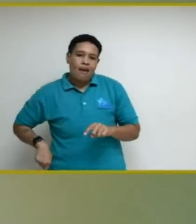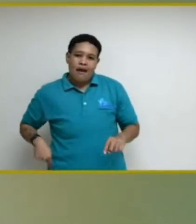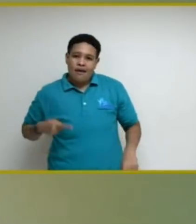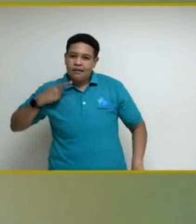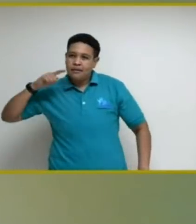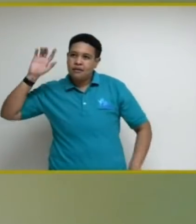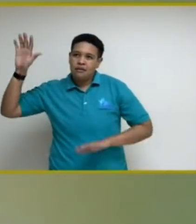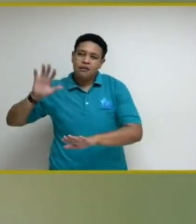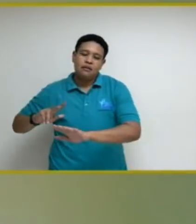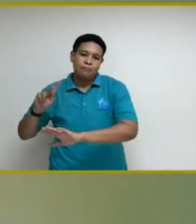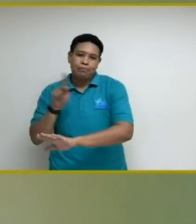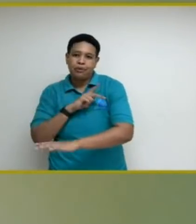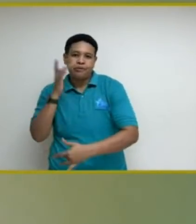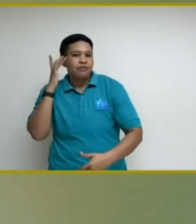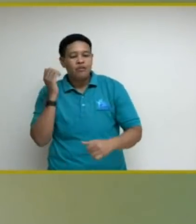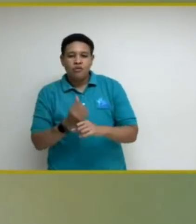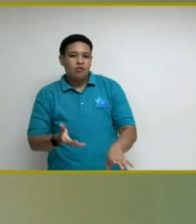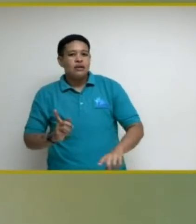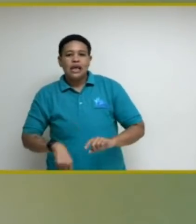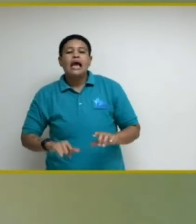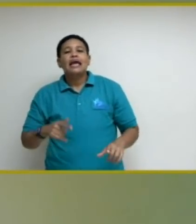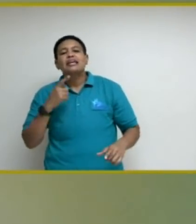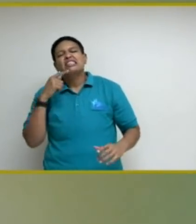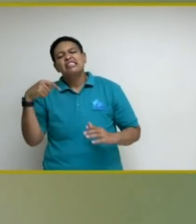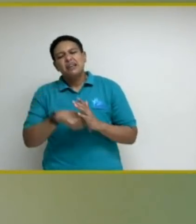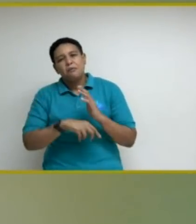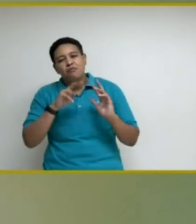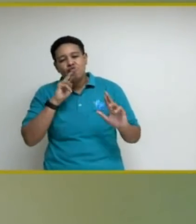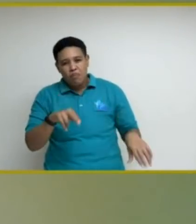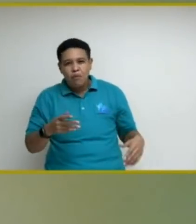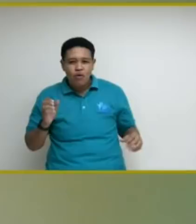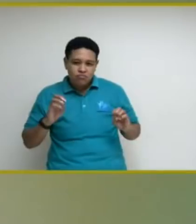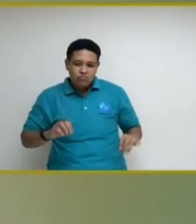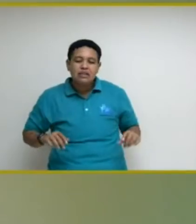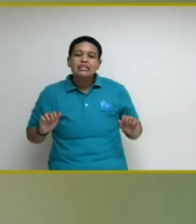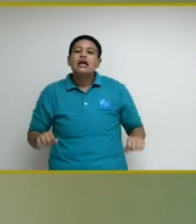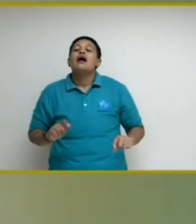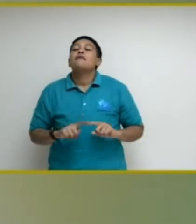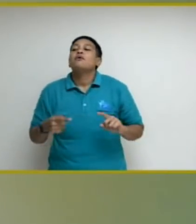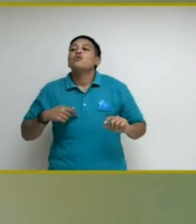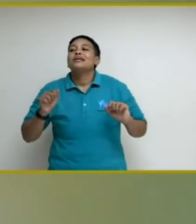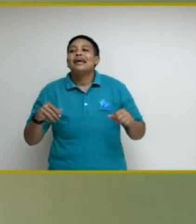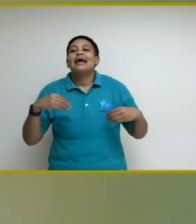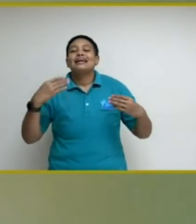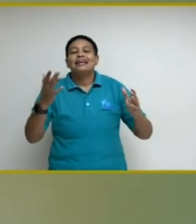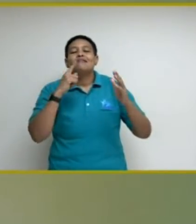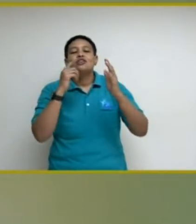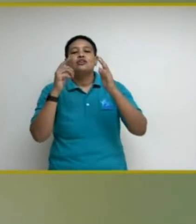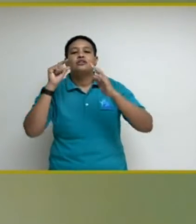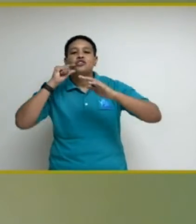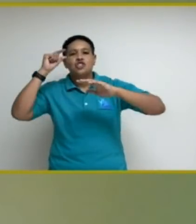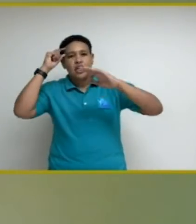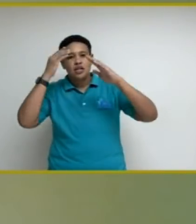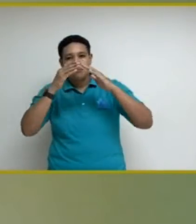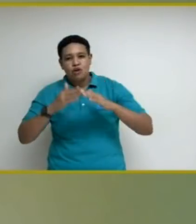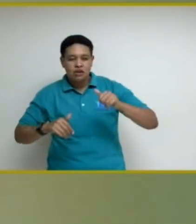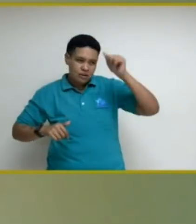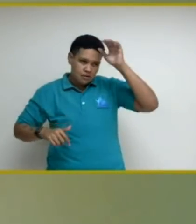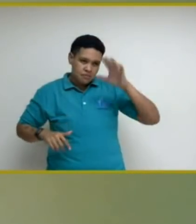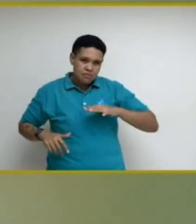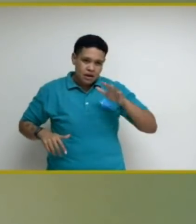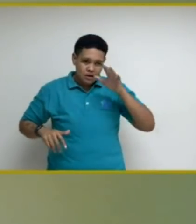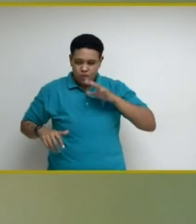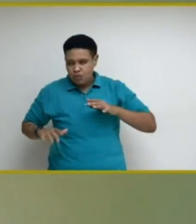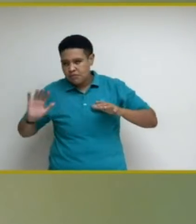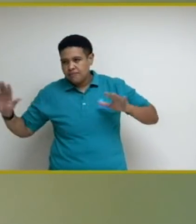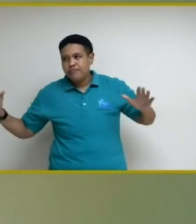specifically that persons would have been treated for. But we can give you the gender breakdown. In